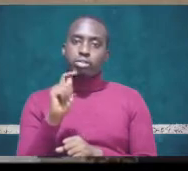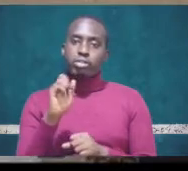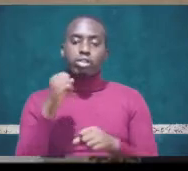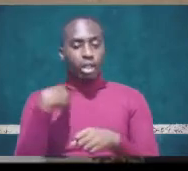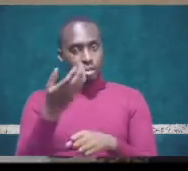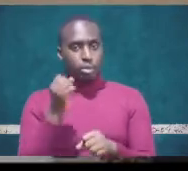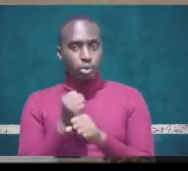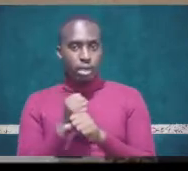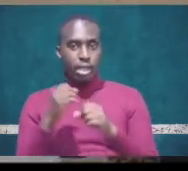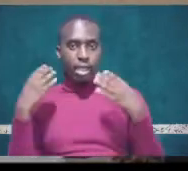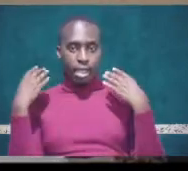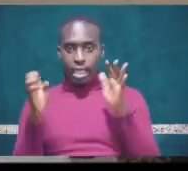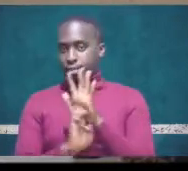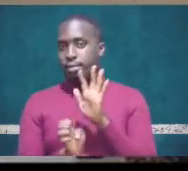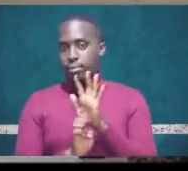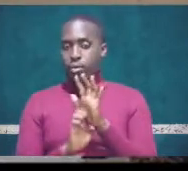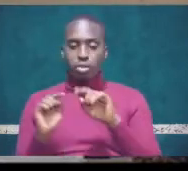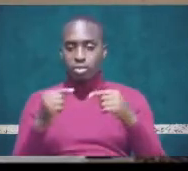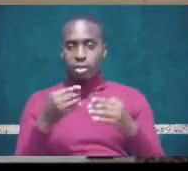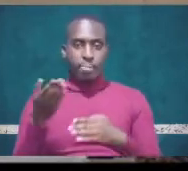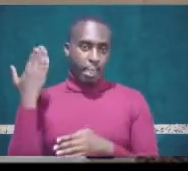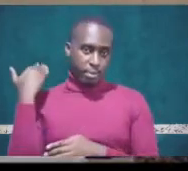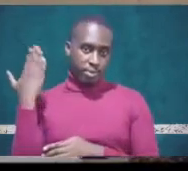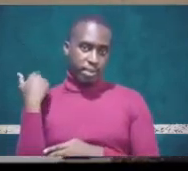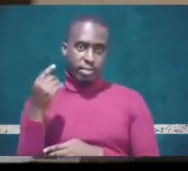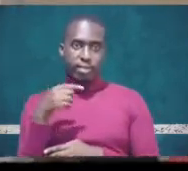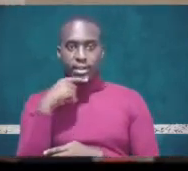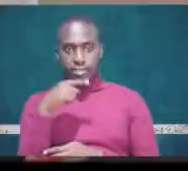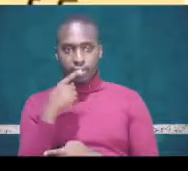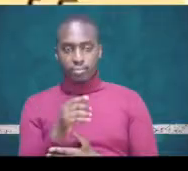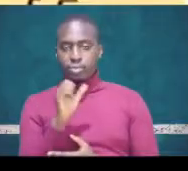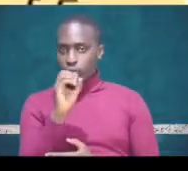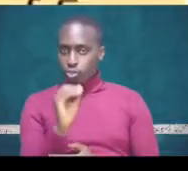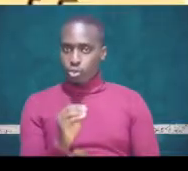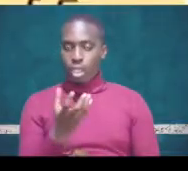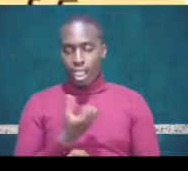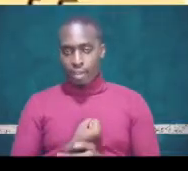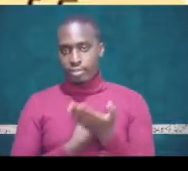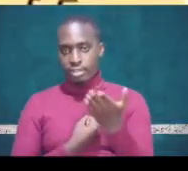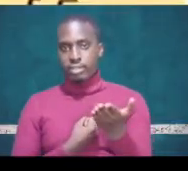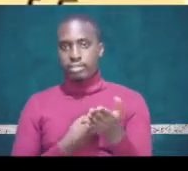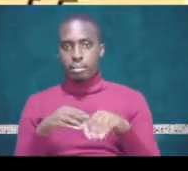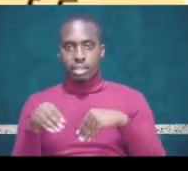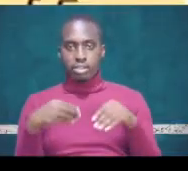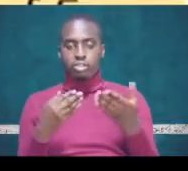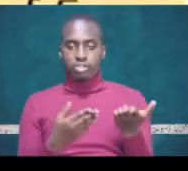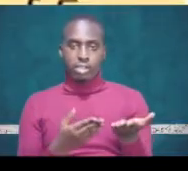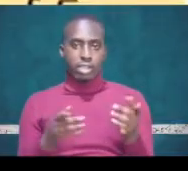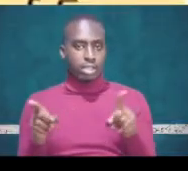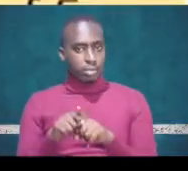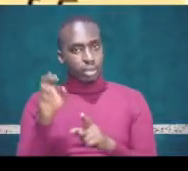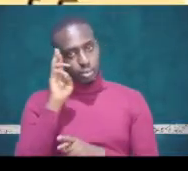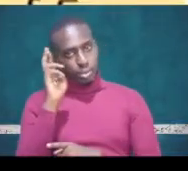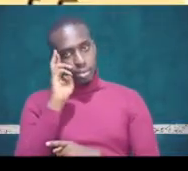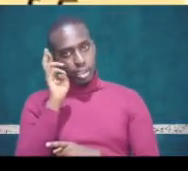related to what we have discussed into the previous lesson. So let's have these materials here. So as you